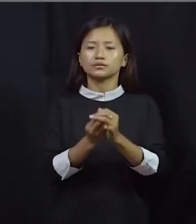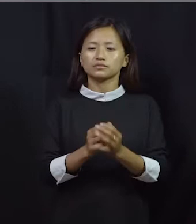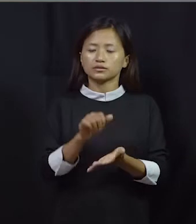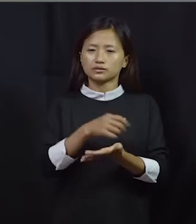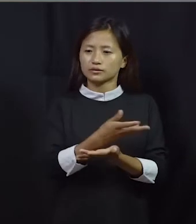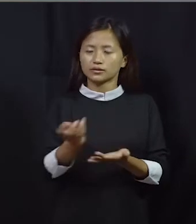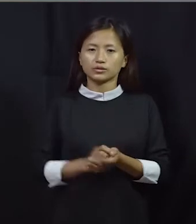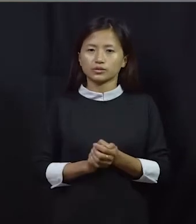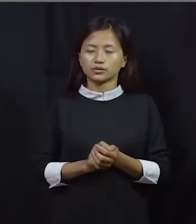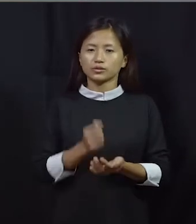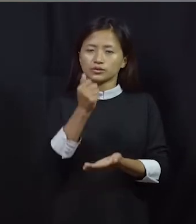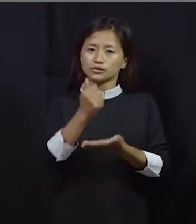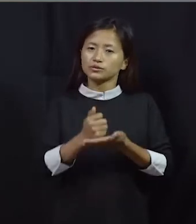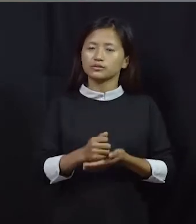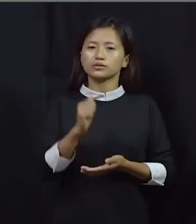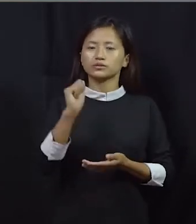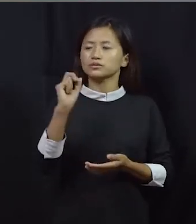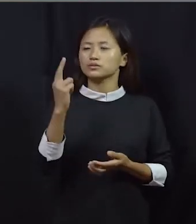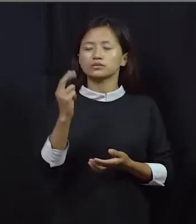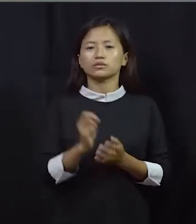least two or more persons,